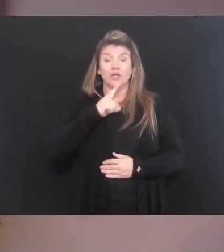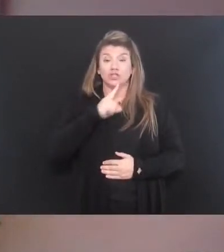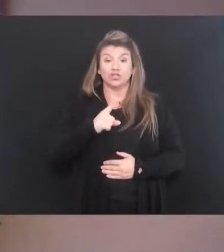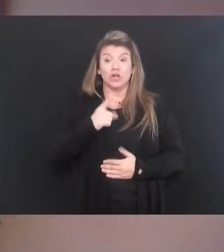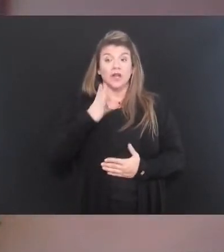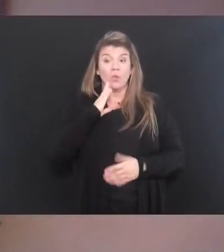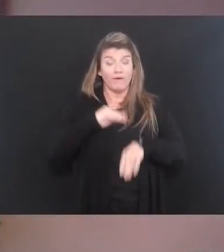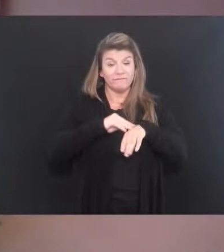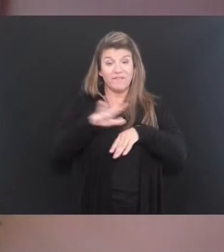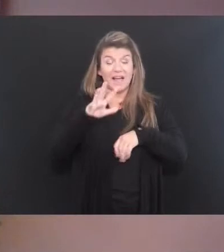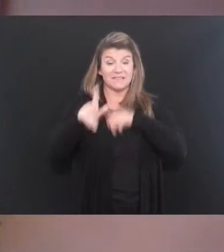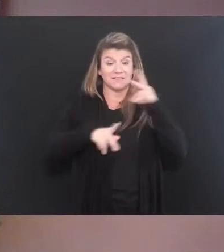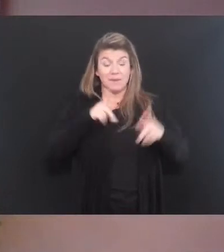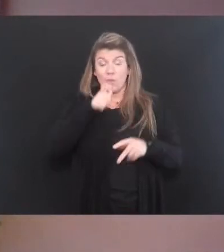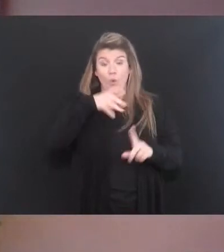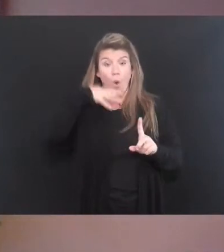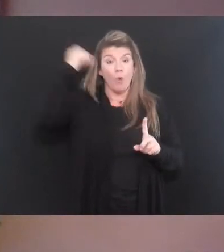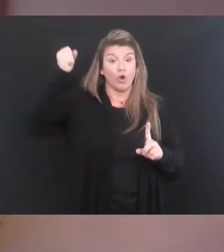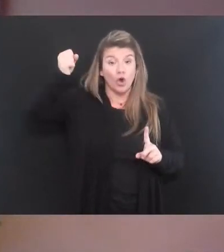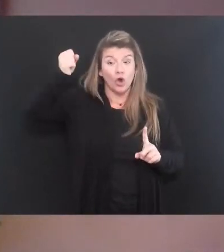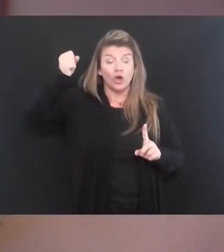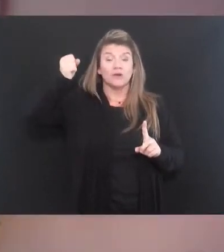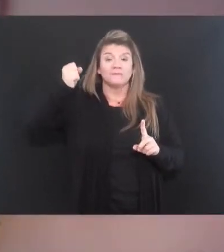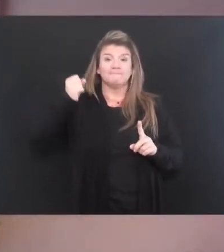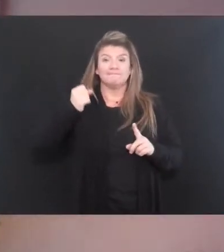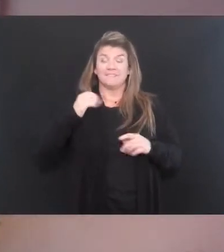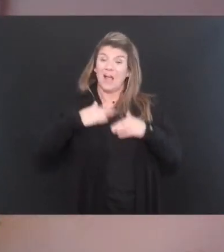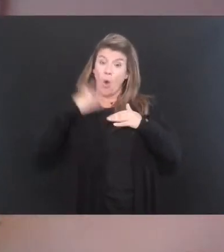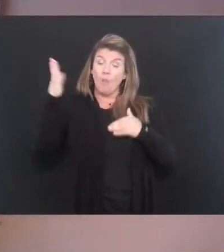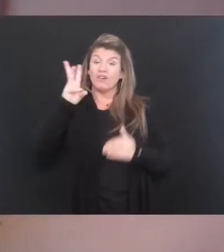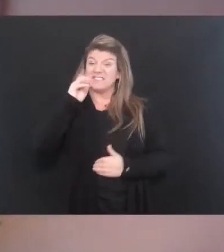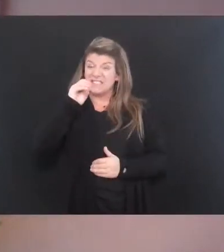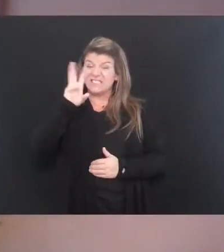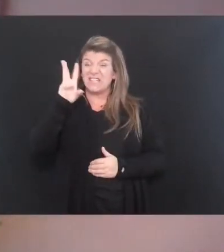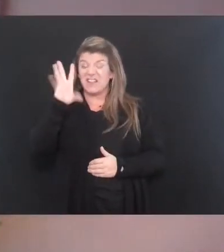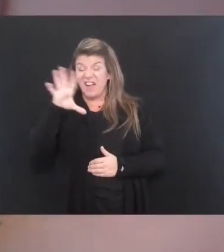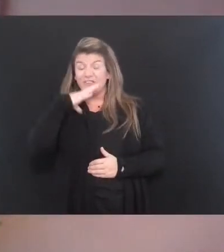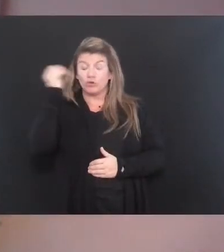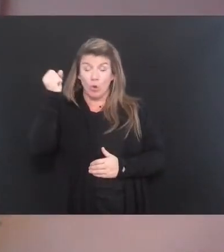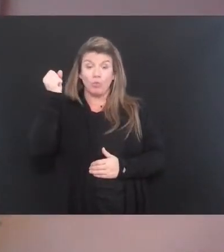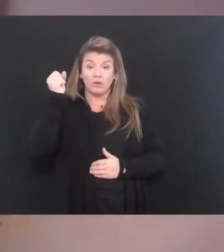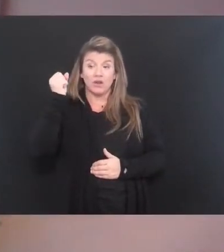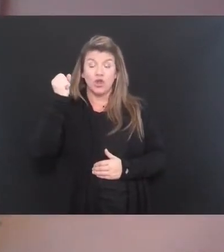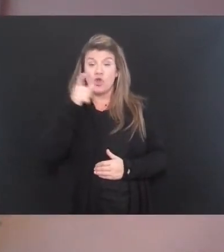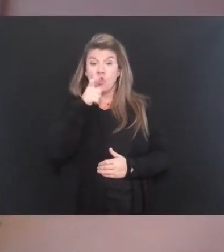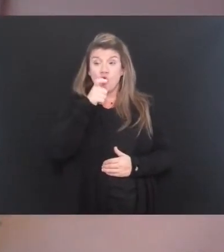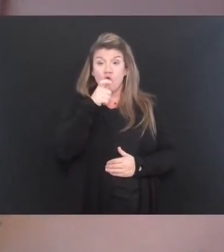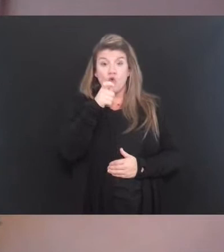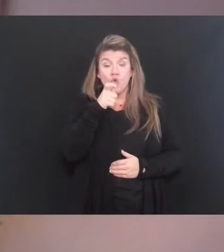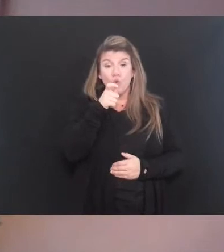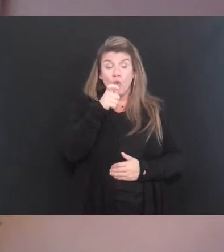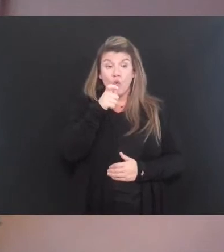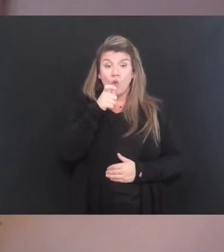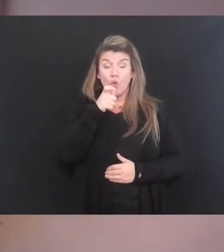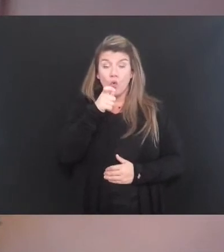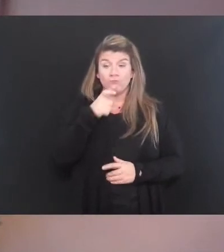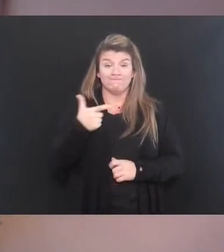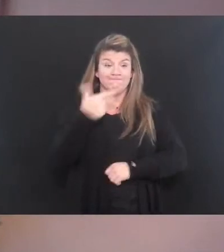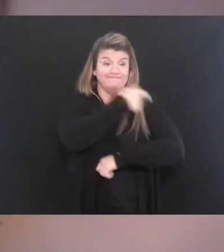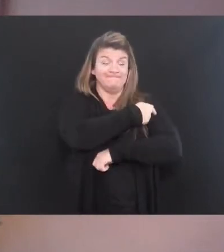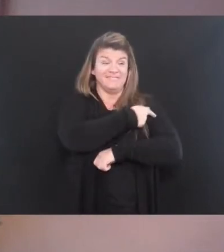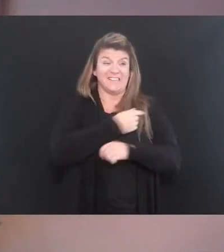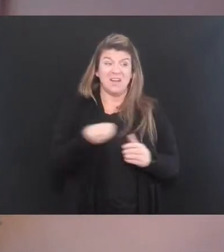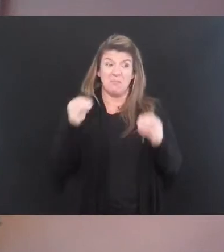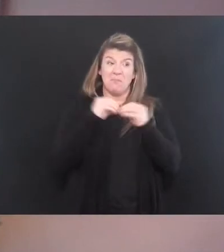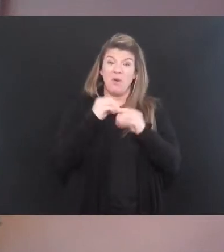advise people that are older, say greater than 60 or 65, who have been more than,